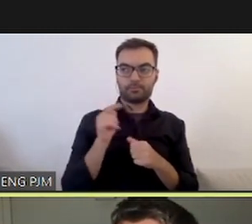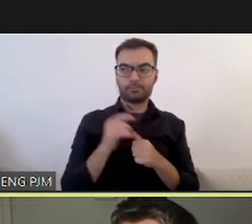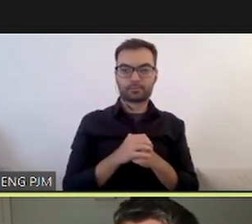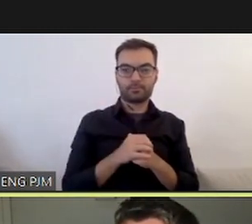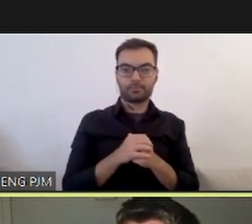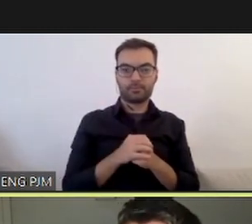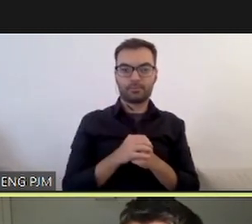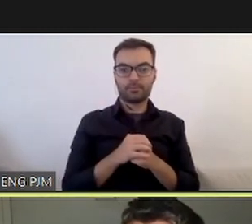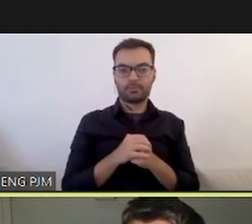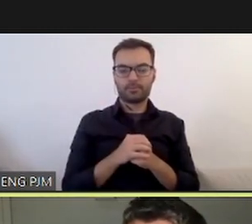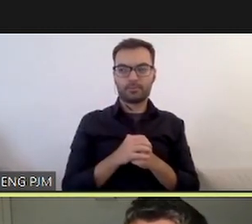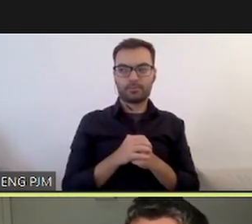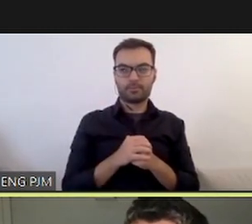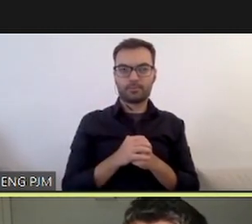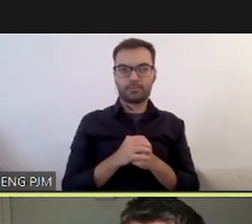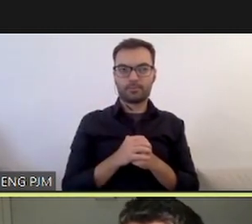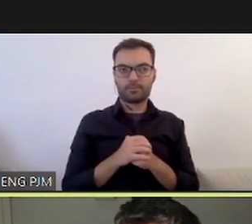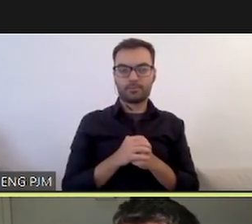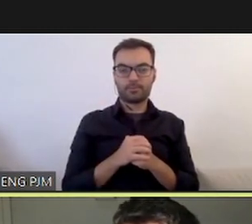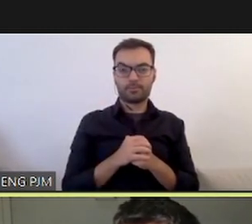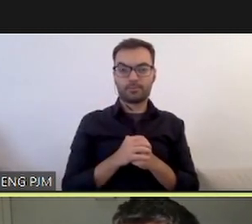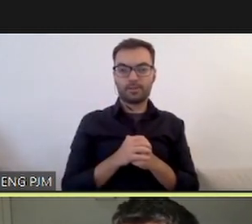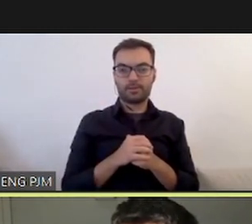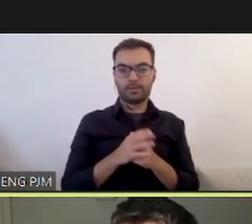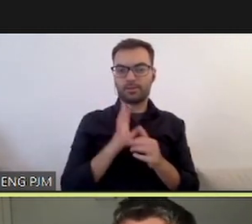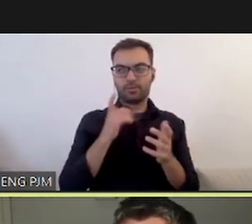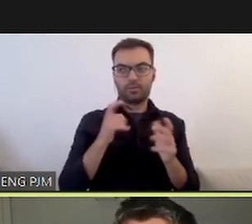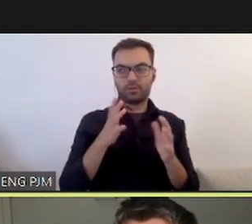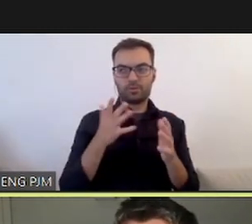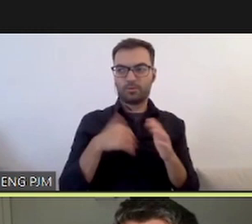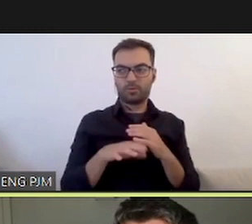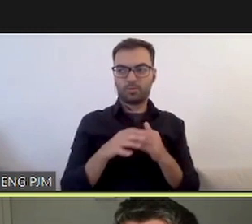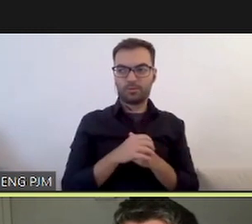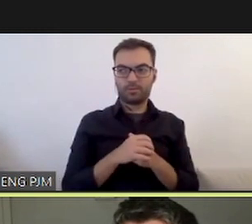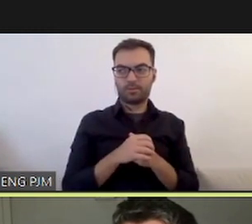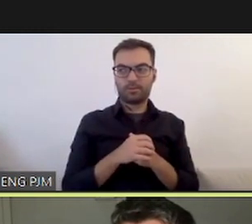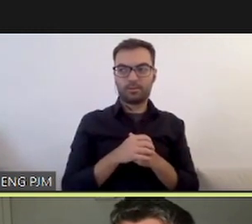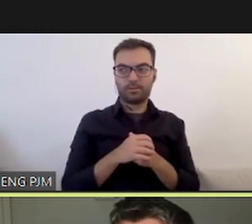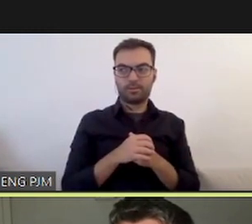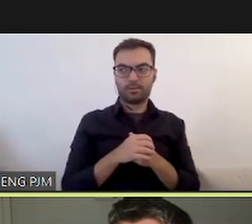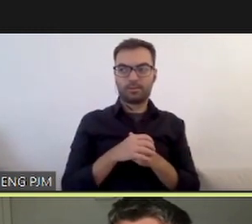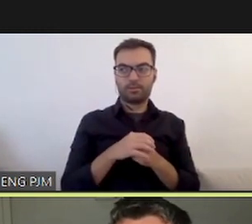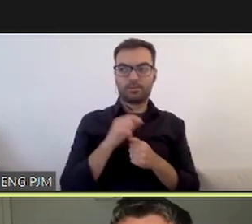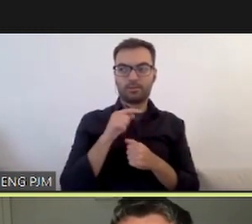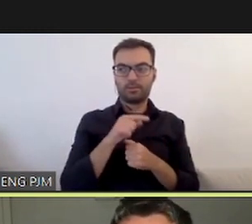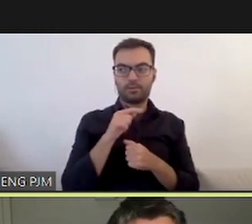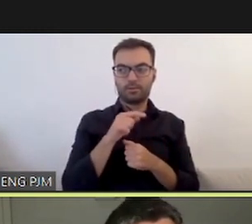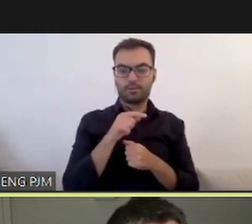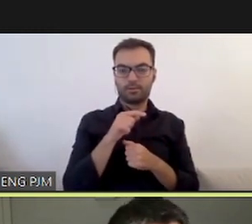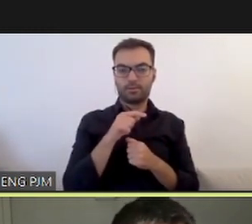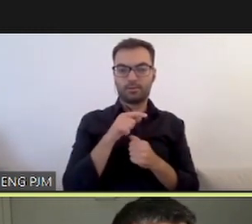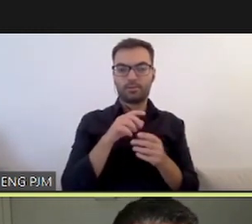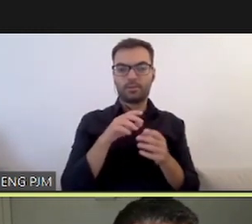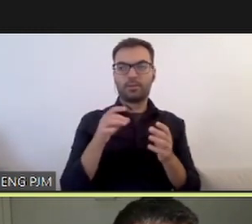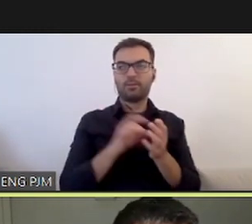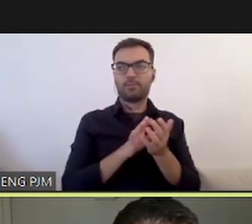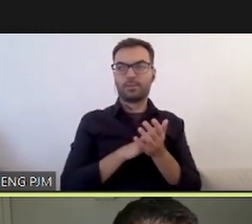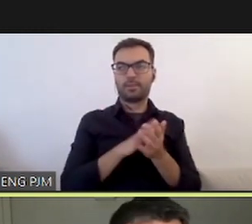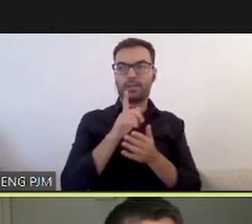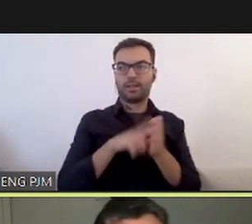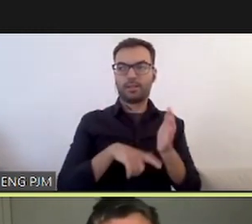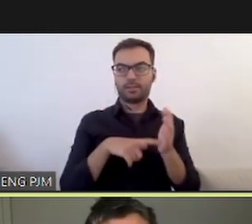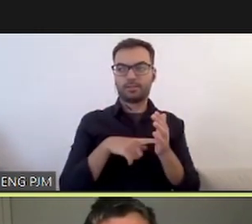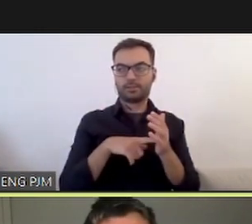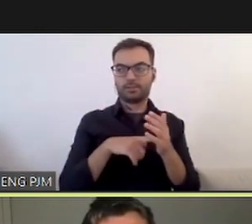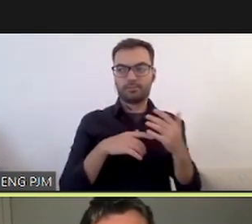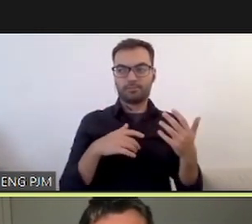is magic happen here, and somehow this element is listed on the right side. So